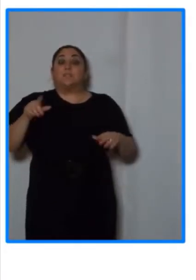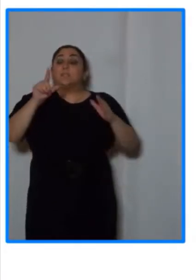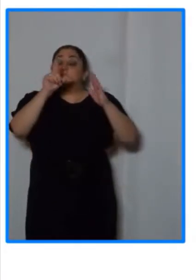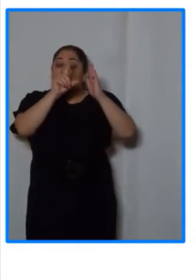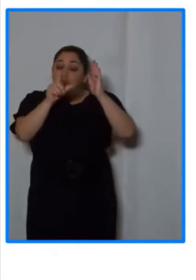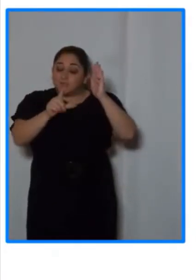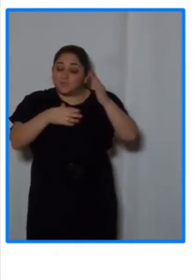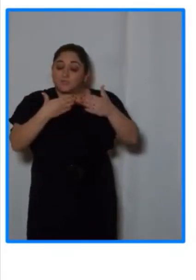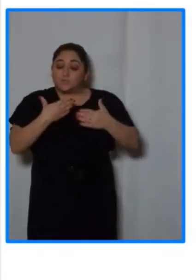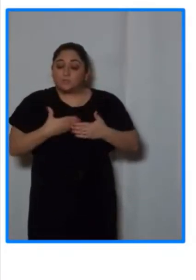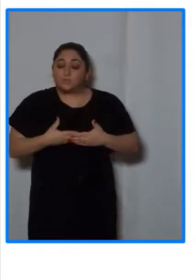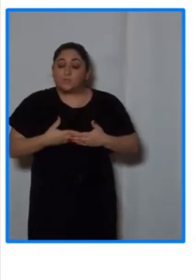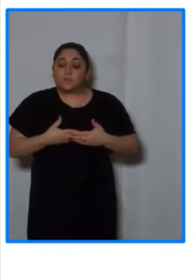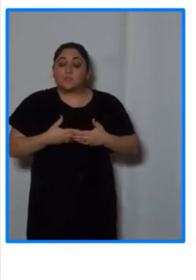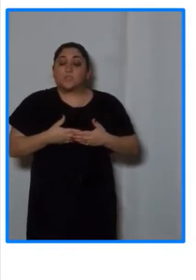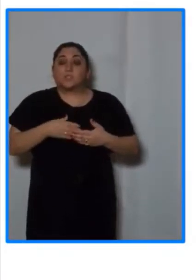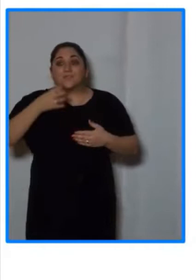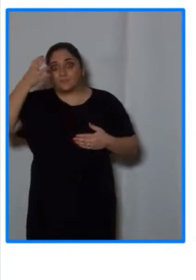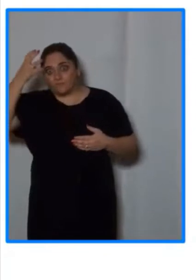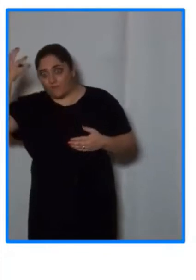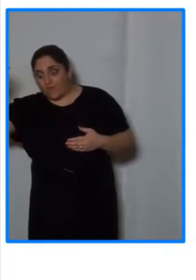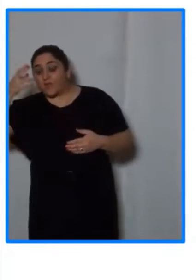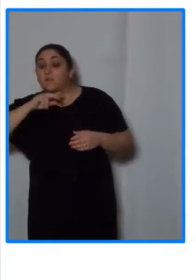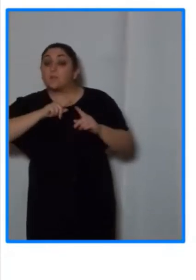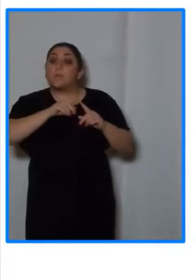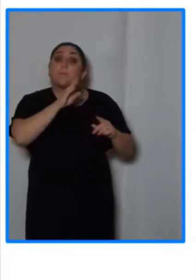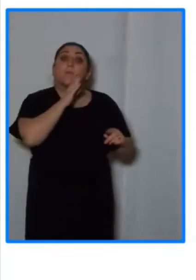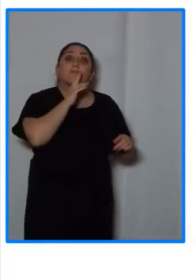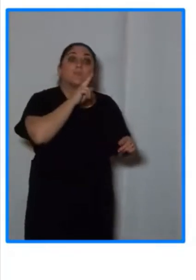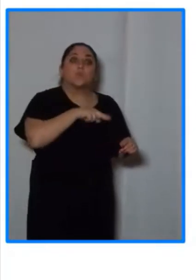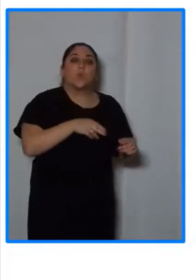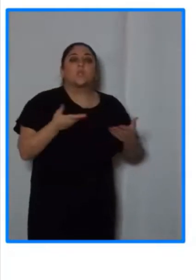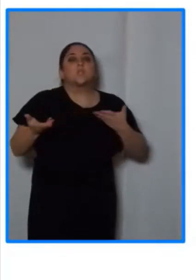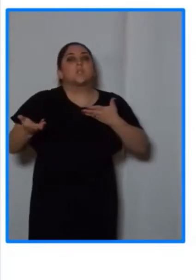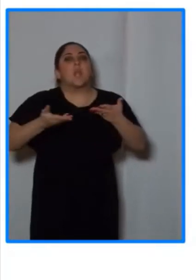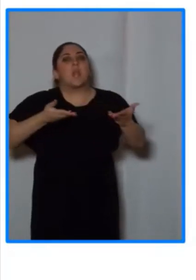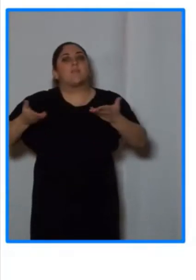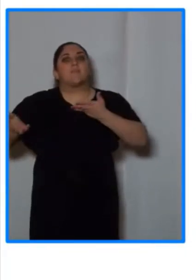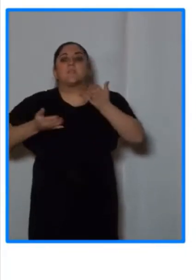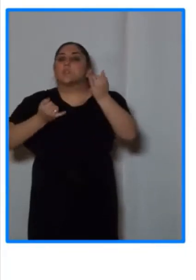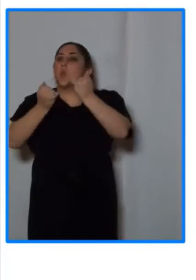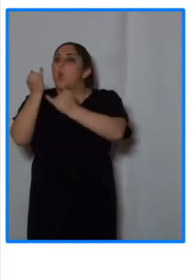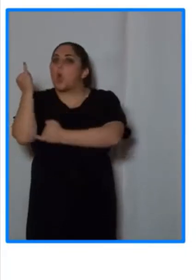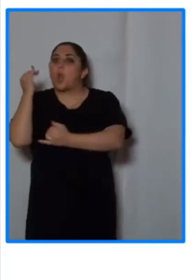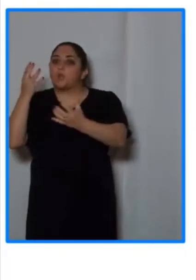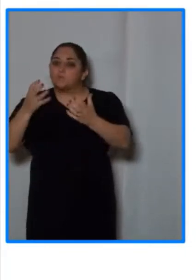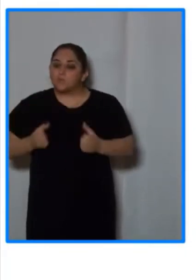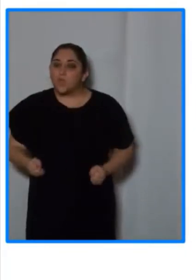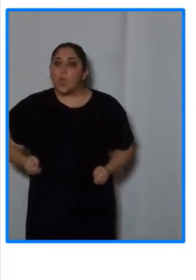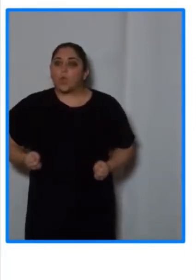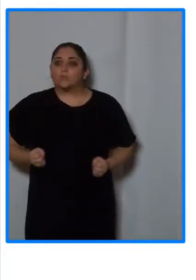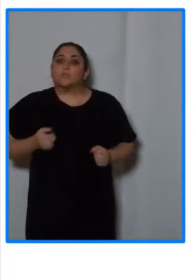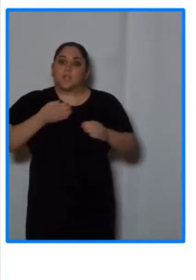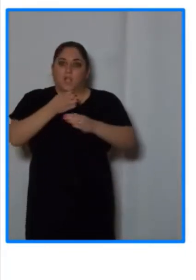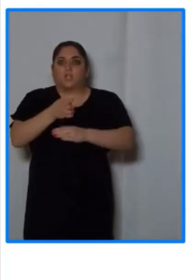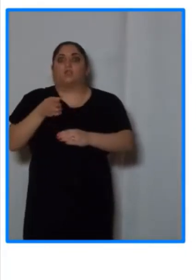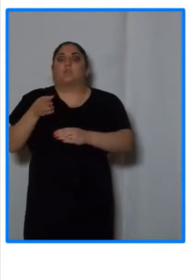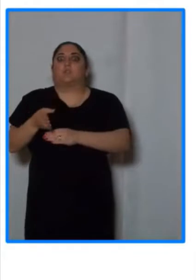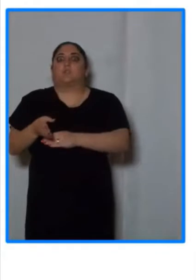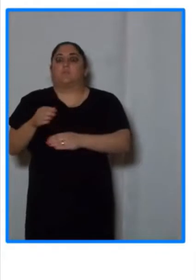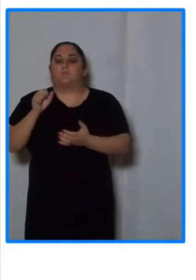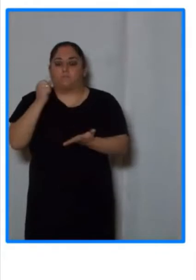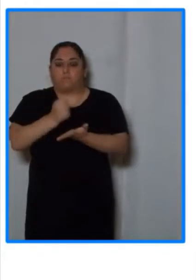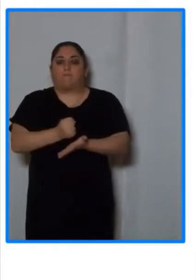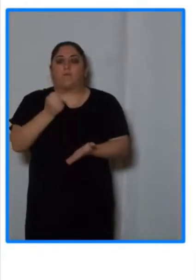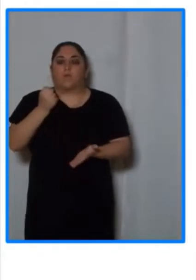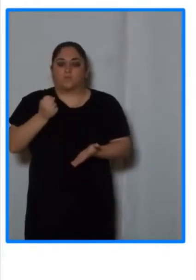also to the private sector to require all essential services online to comply with certain criteria defined by the World Wide Web